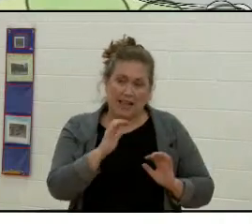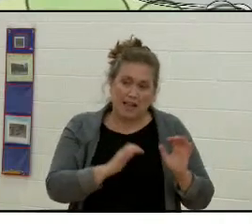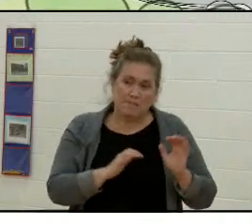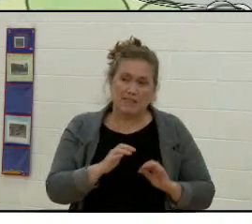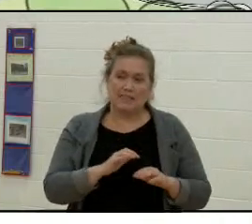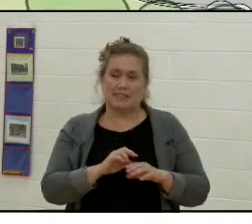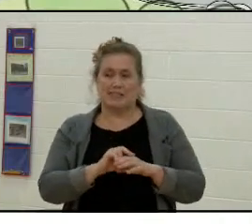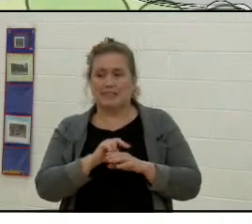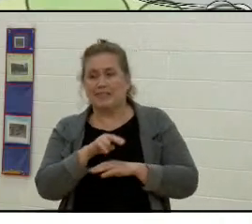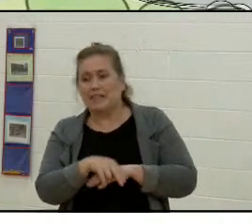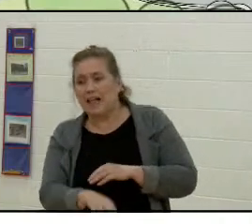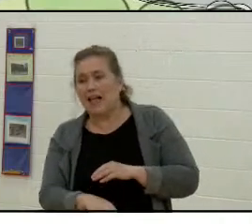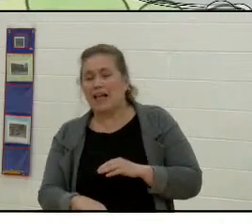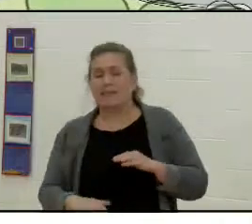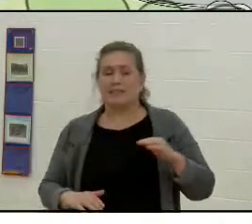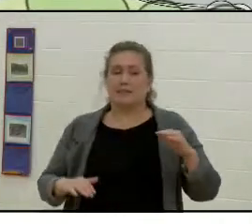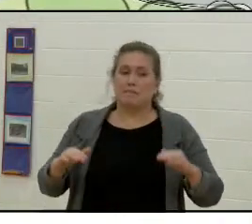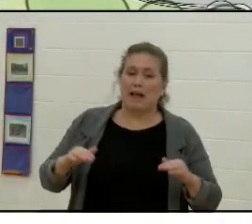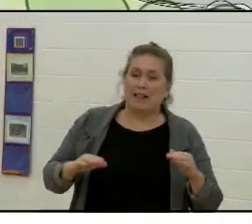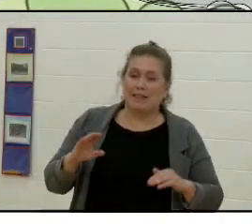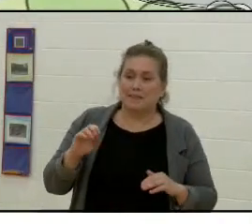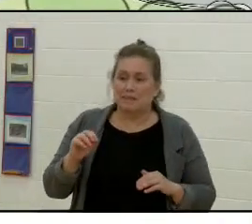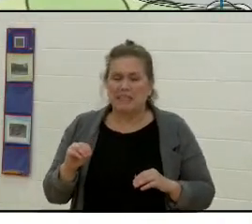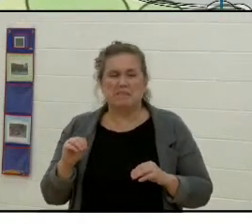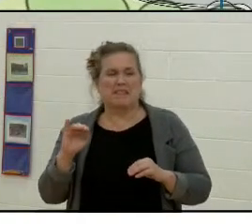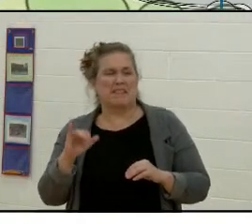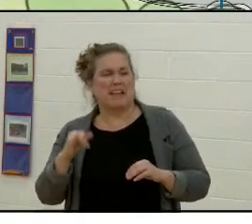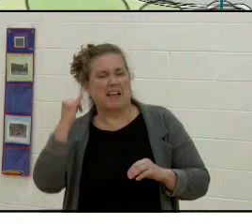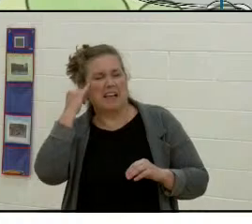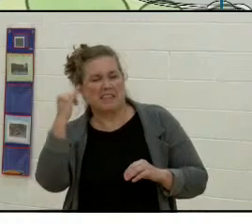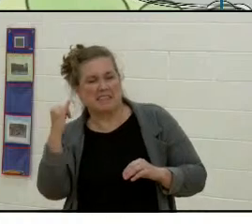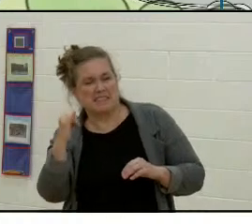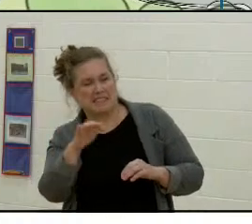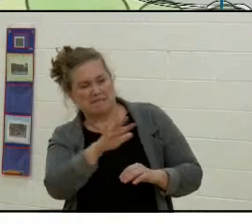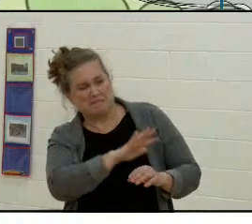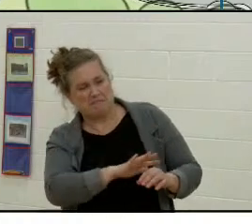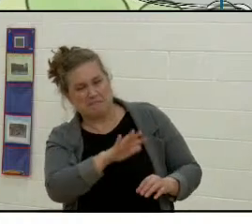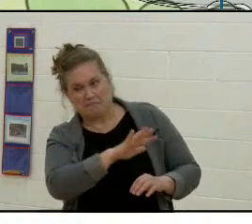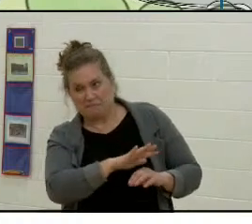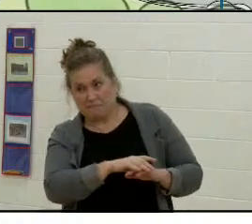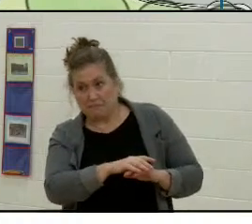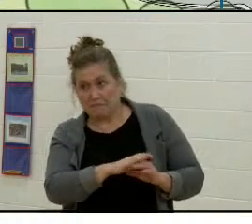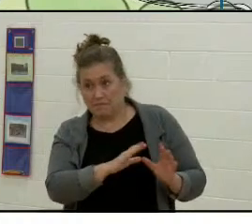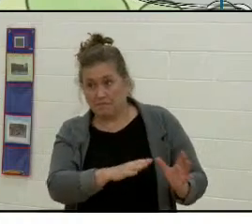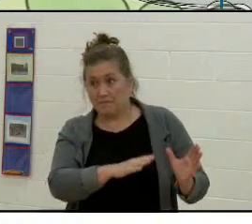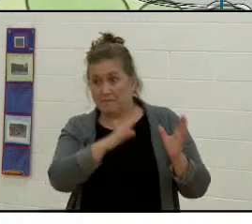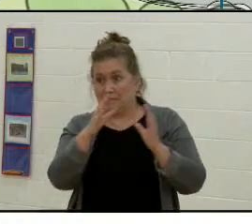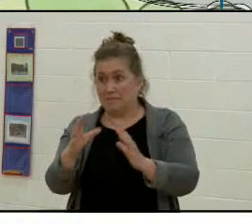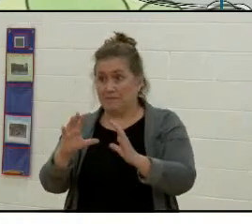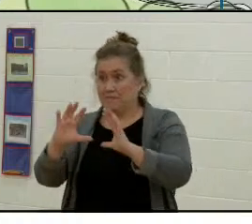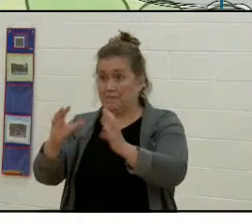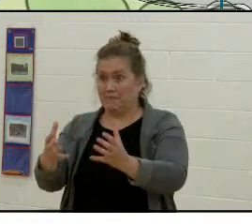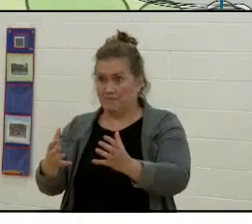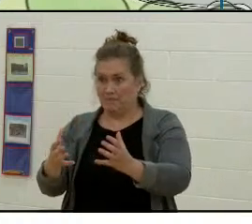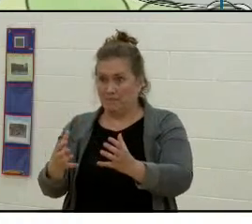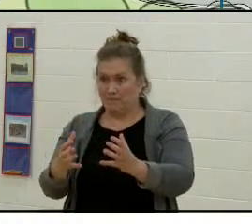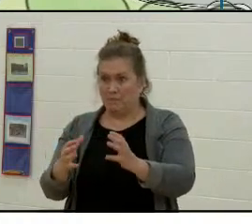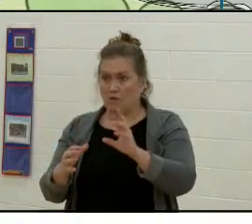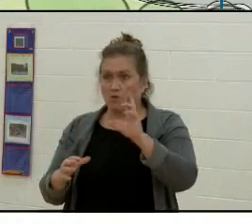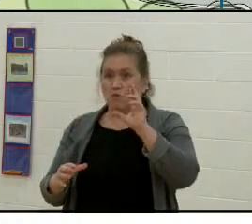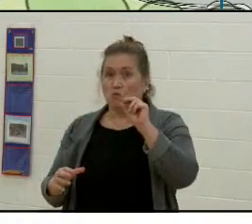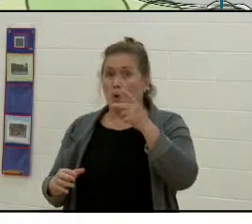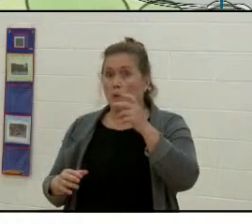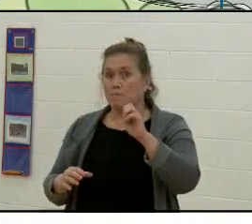balancing equipment, stuff like that. And then over here, some more rope climbing towers